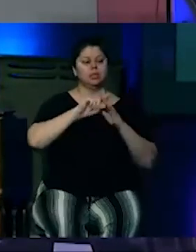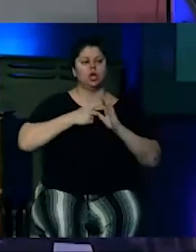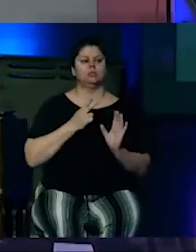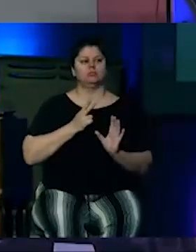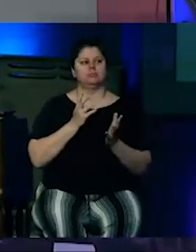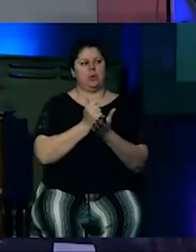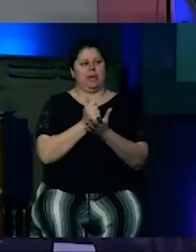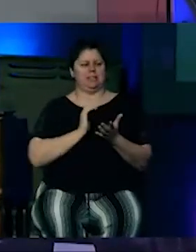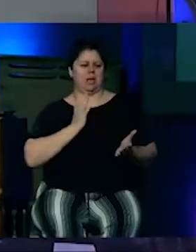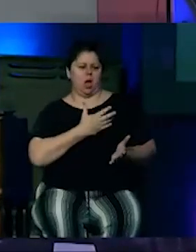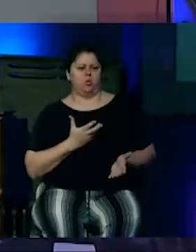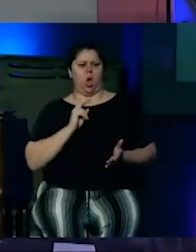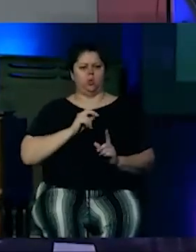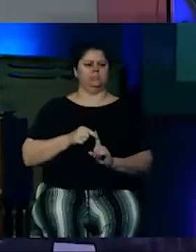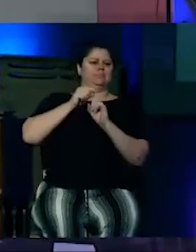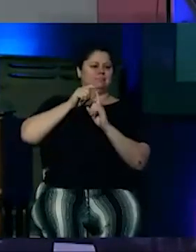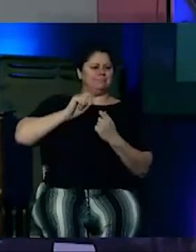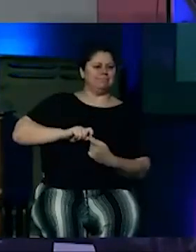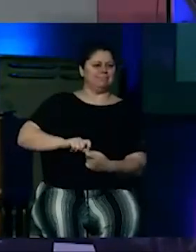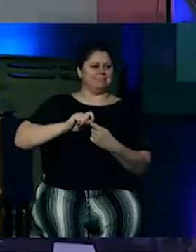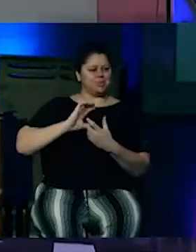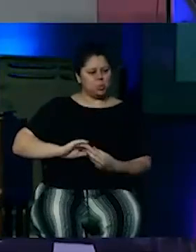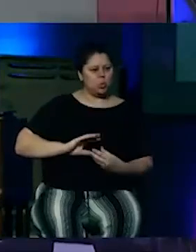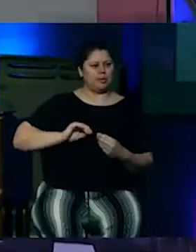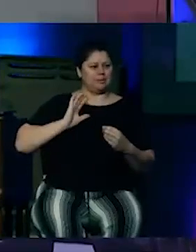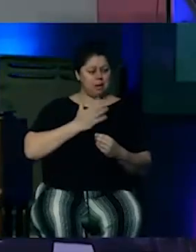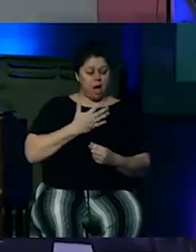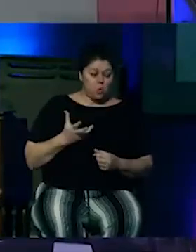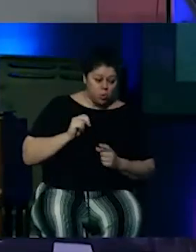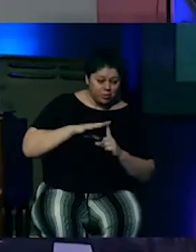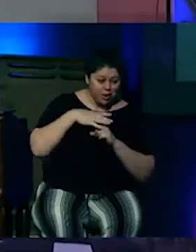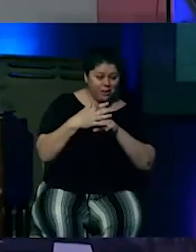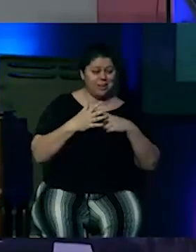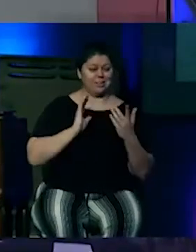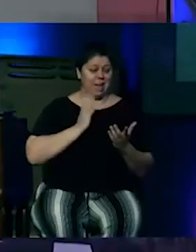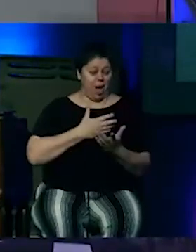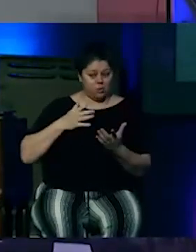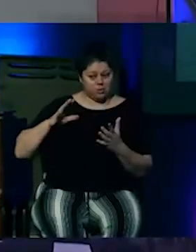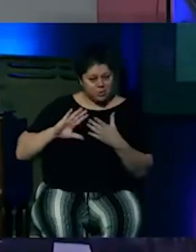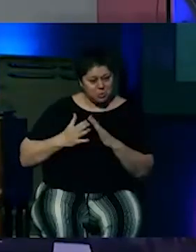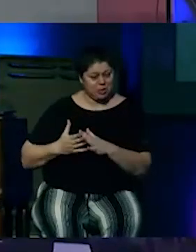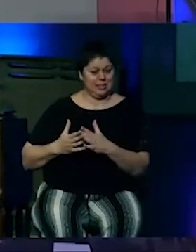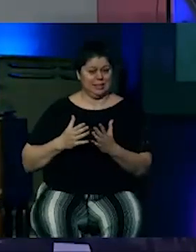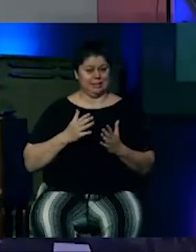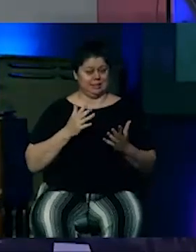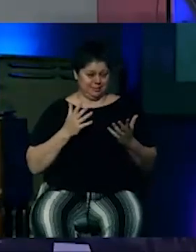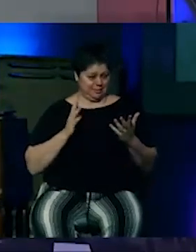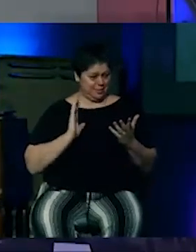erasure of our own particularities, our own stories, our own contexts, our own communities